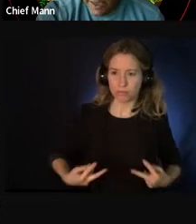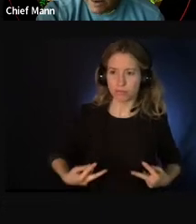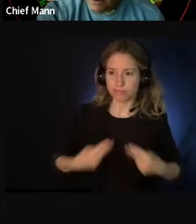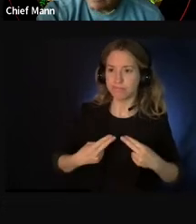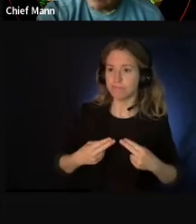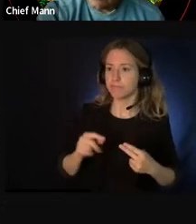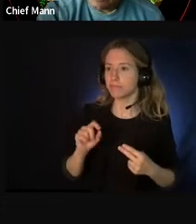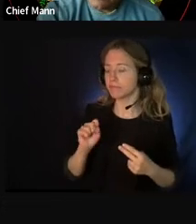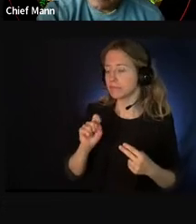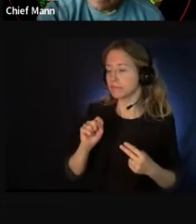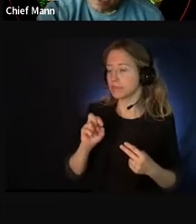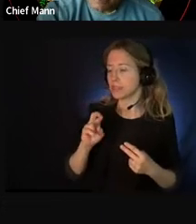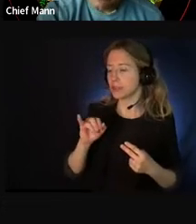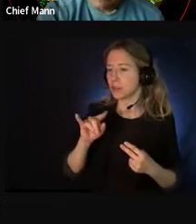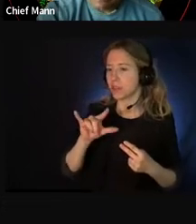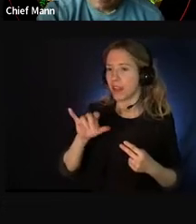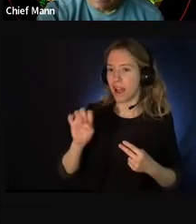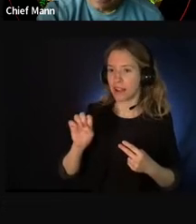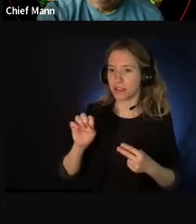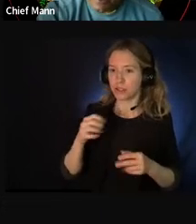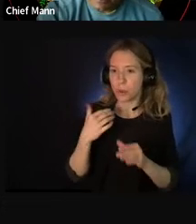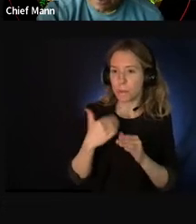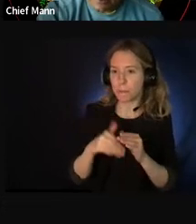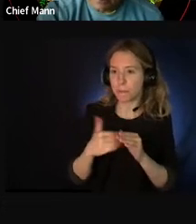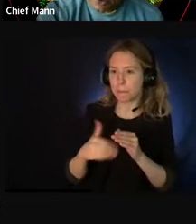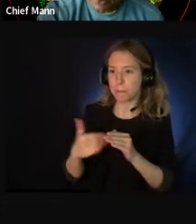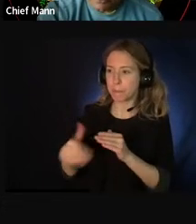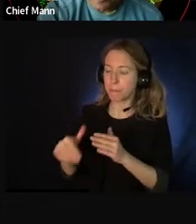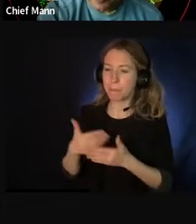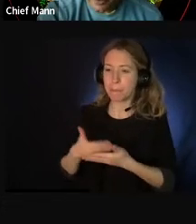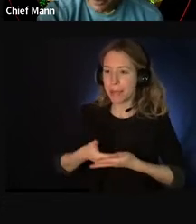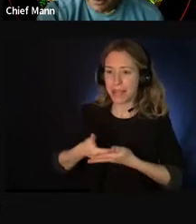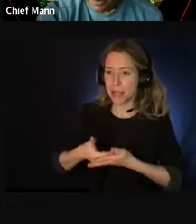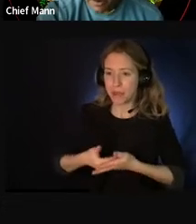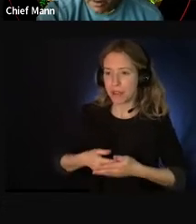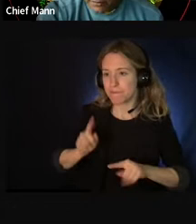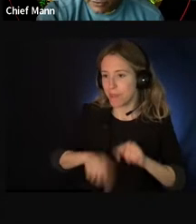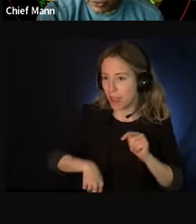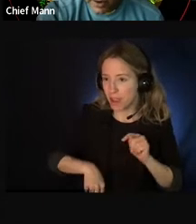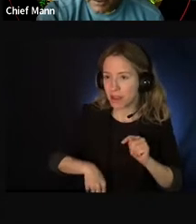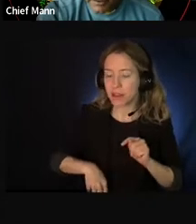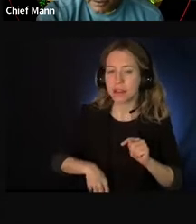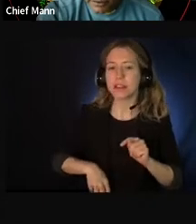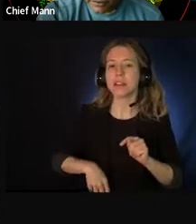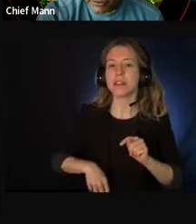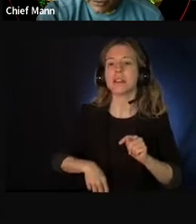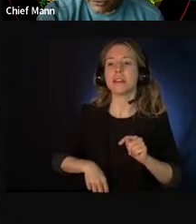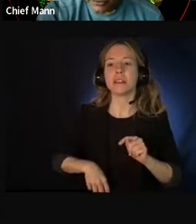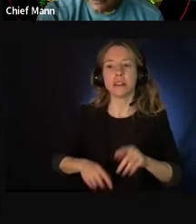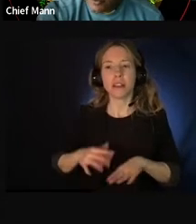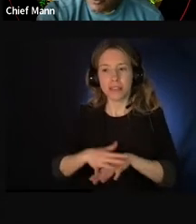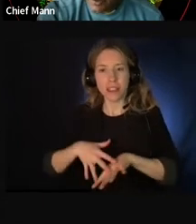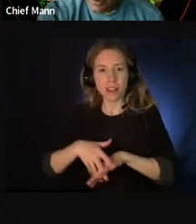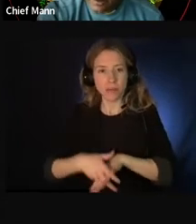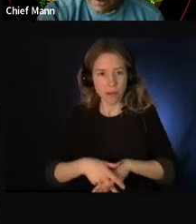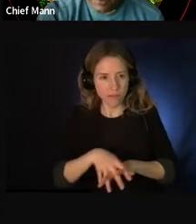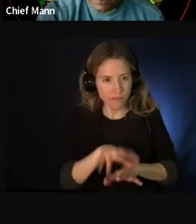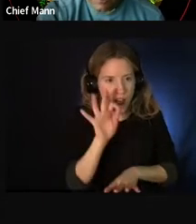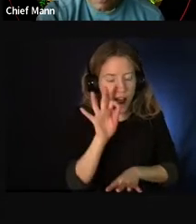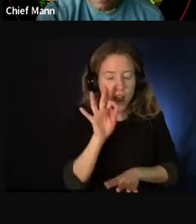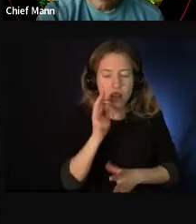That again, public outcry, once that became known, tried to revert